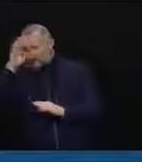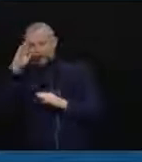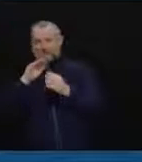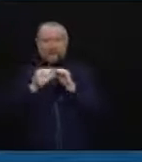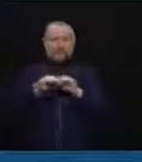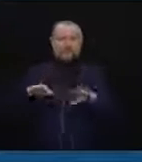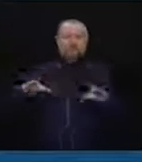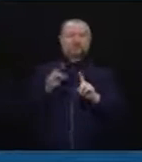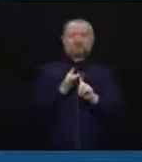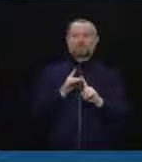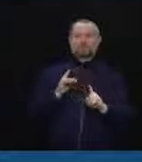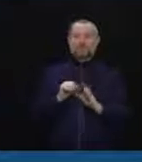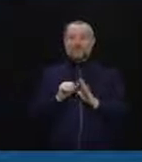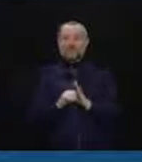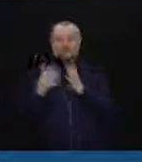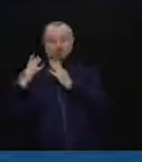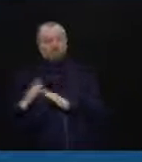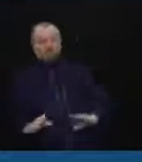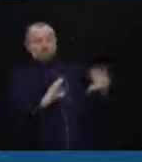sense.